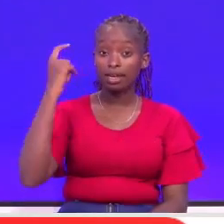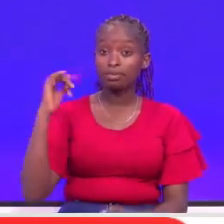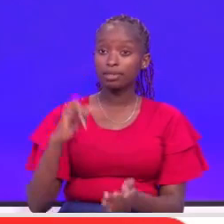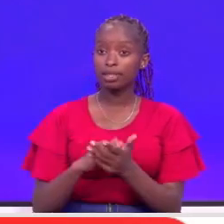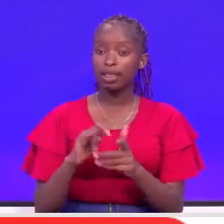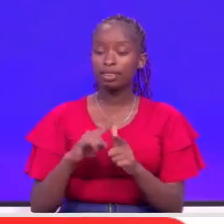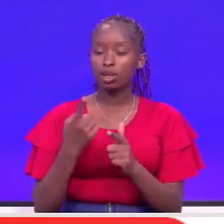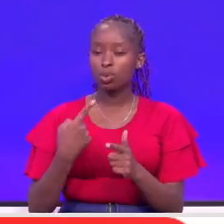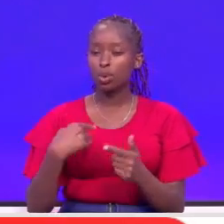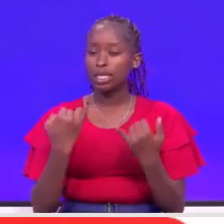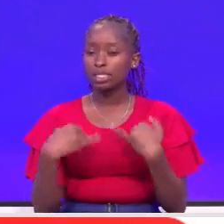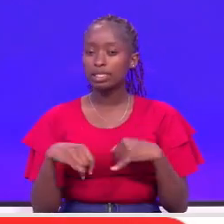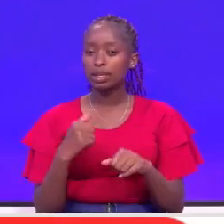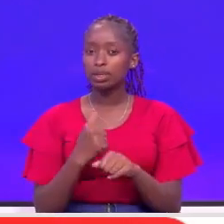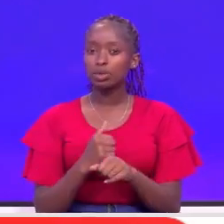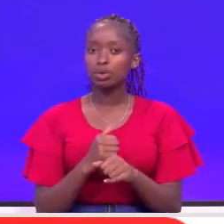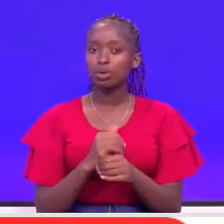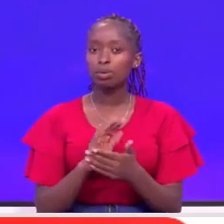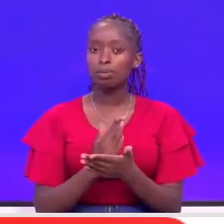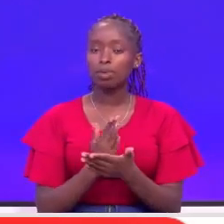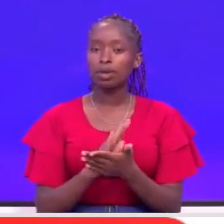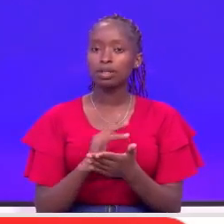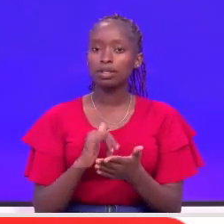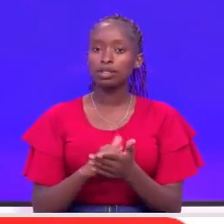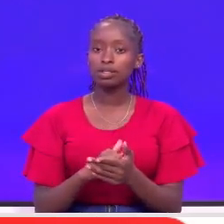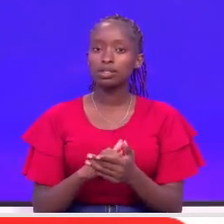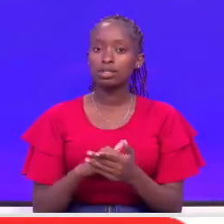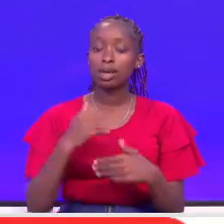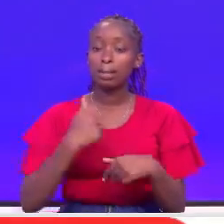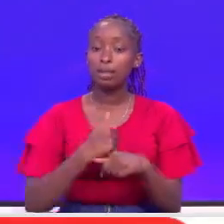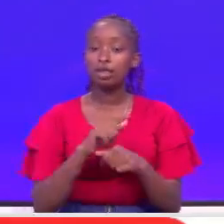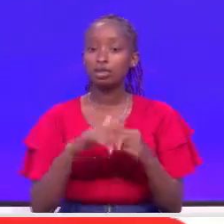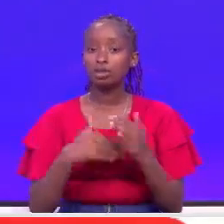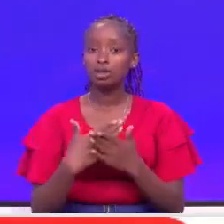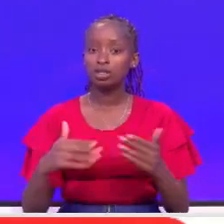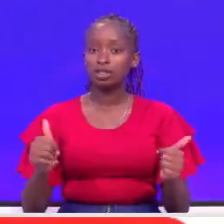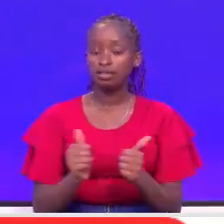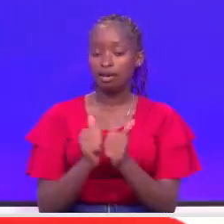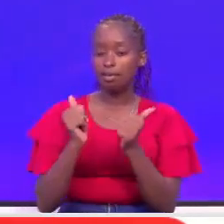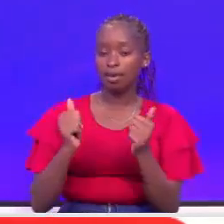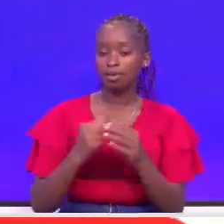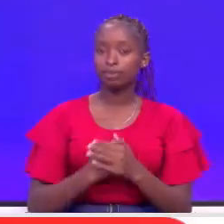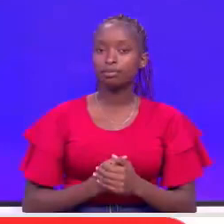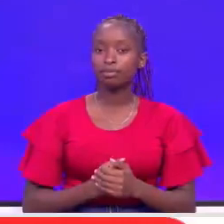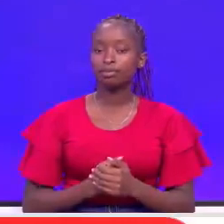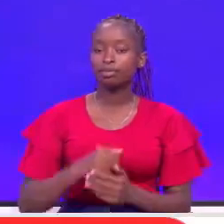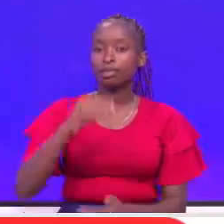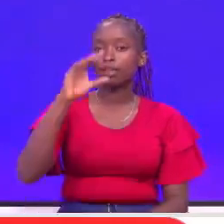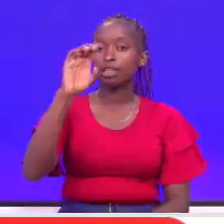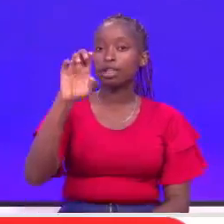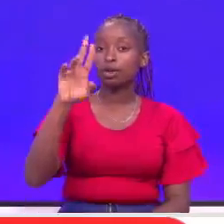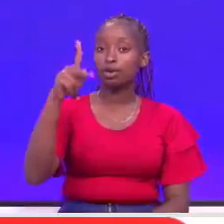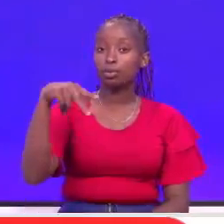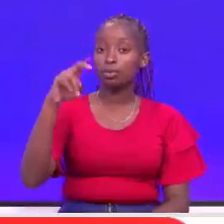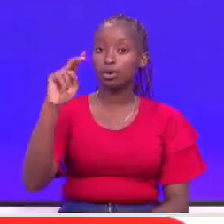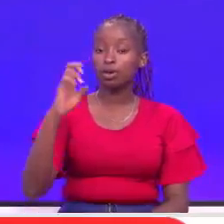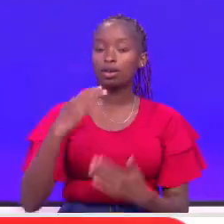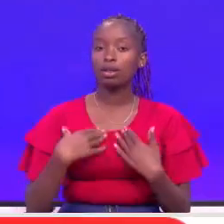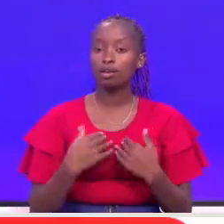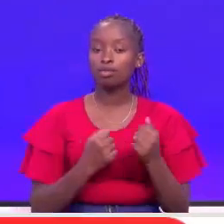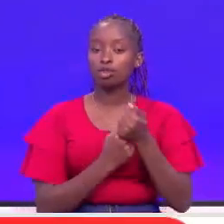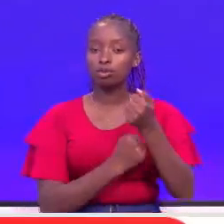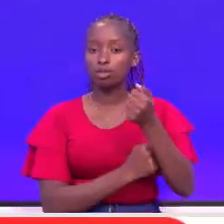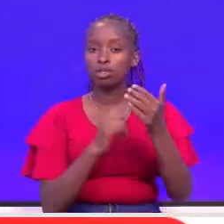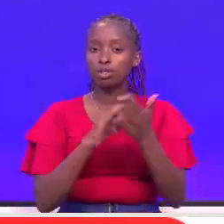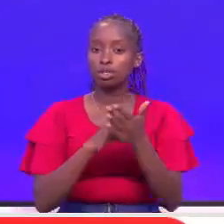trying to do our part to somehow make them happen eventually. The European Union delegation to Kenya is sponsoring the tournament, which